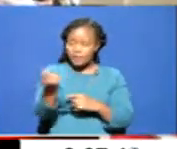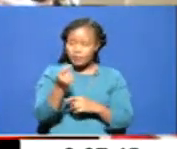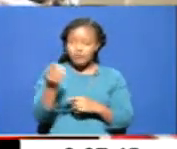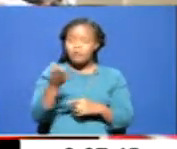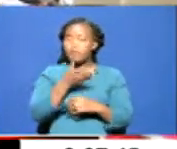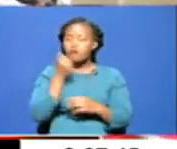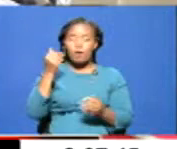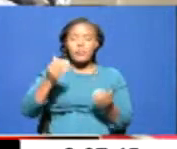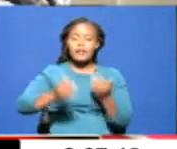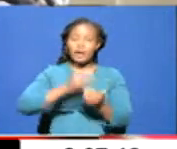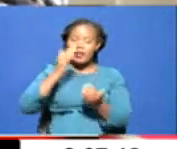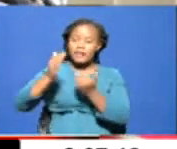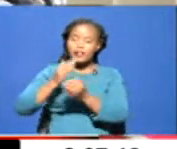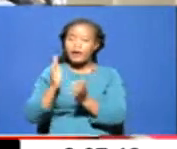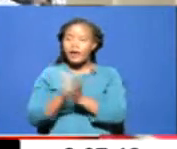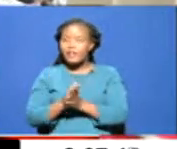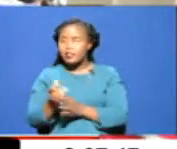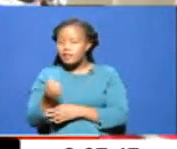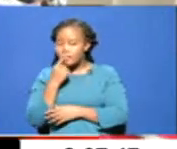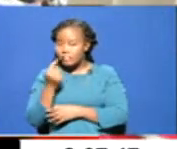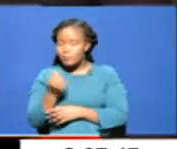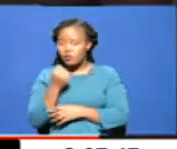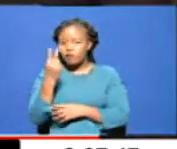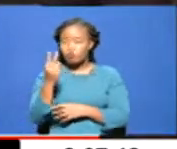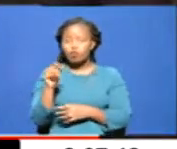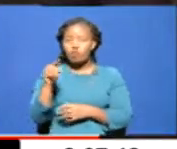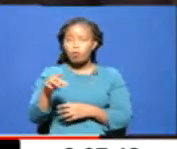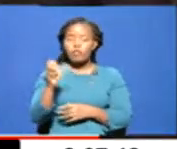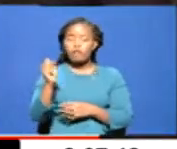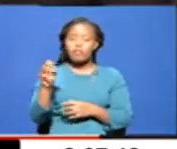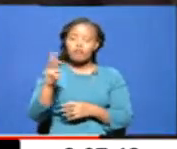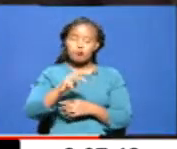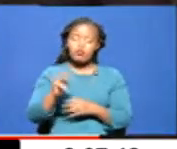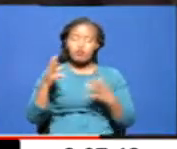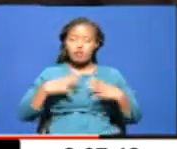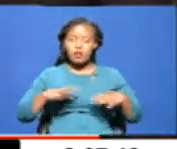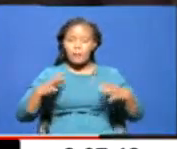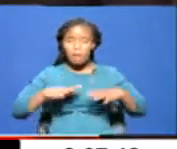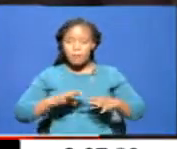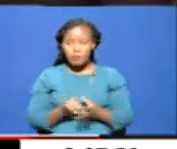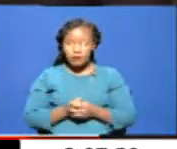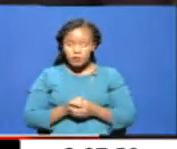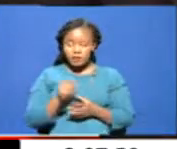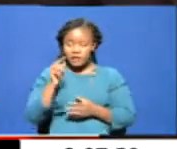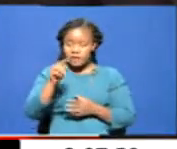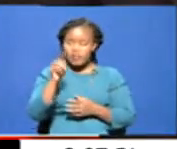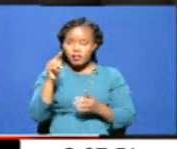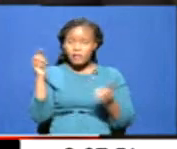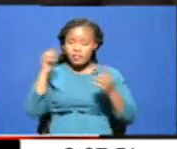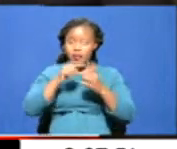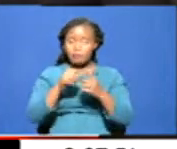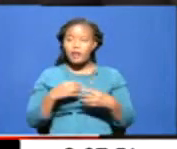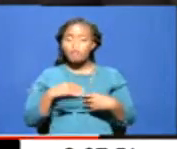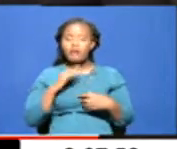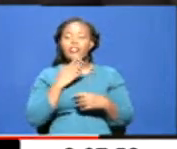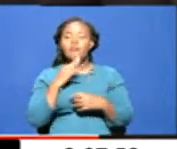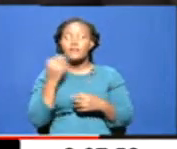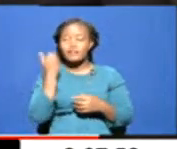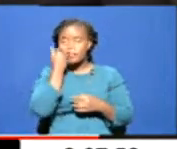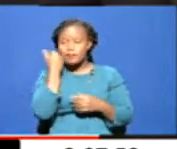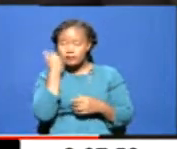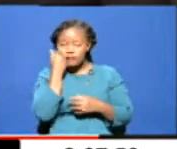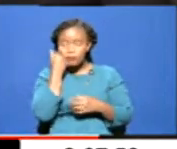over 2.5 million people living with the disease. It essentially helps us to pick diabetic cases earlier. It helps us to